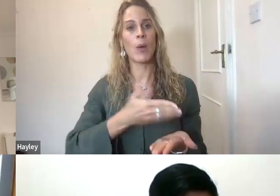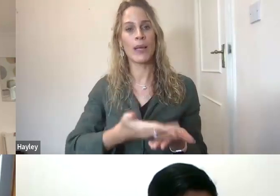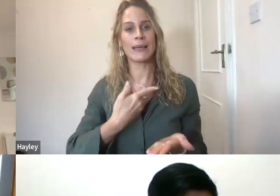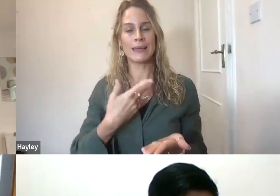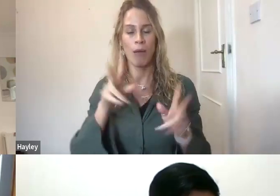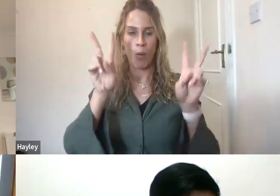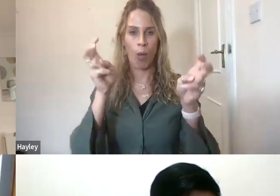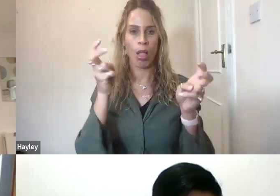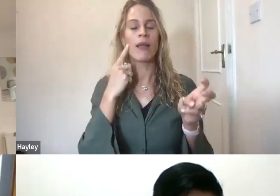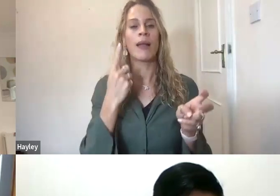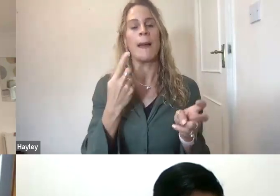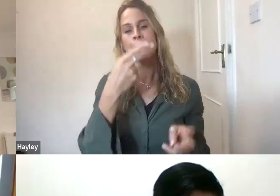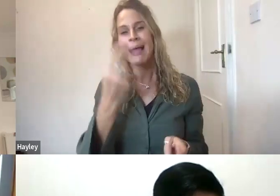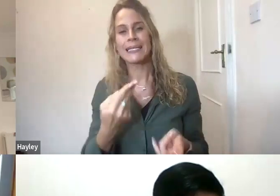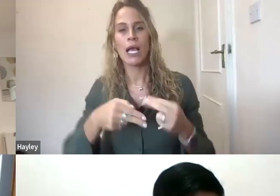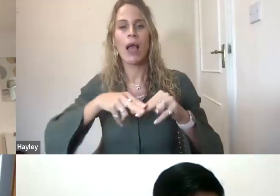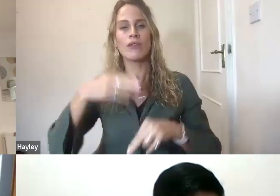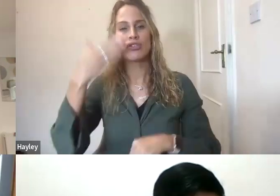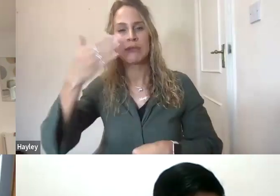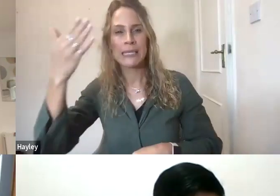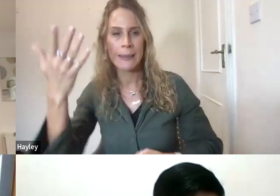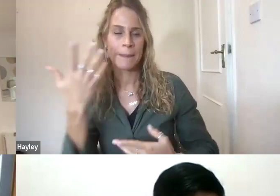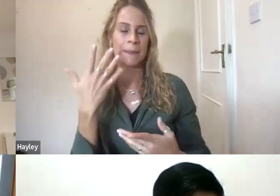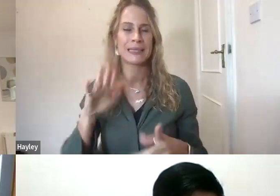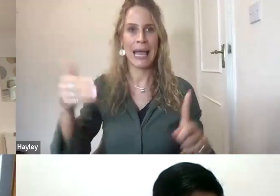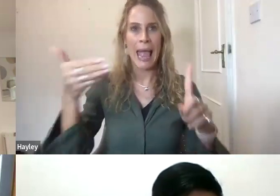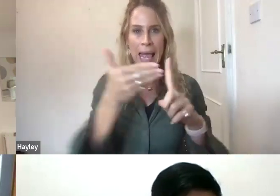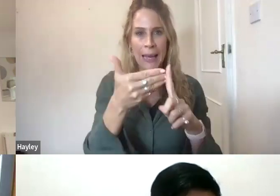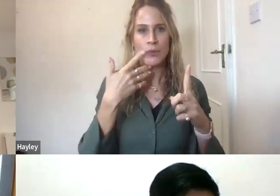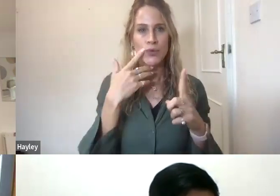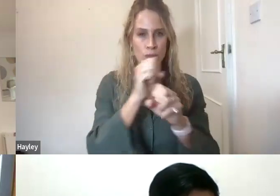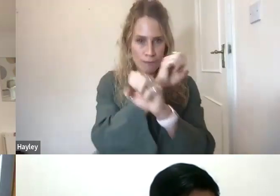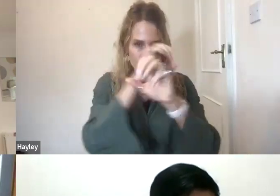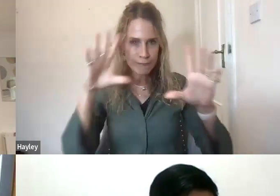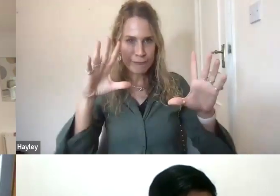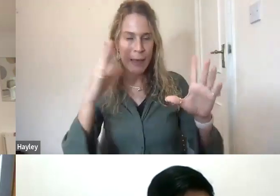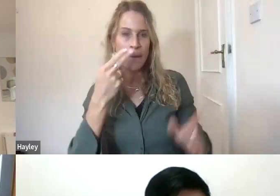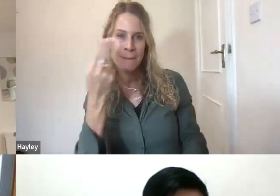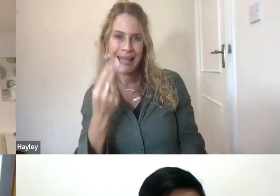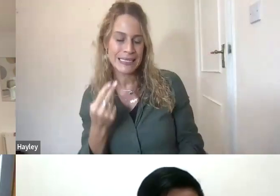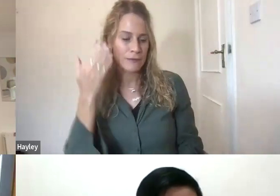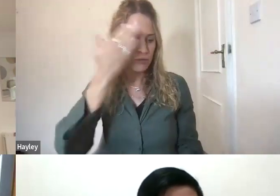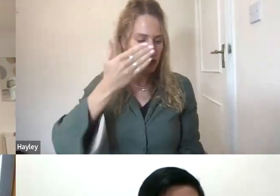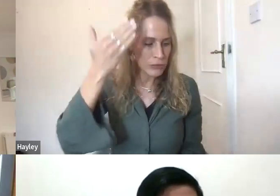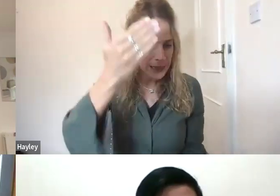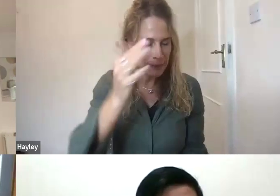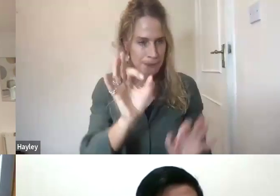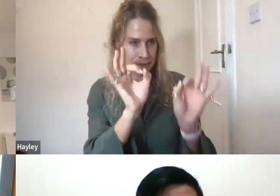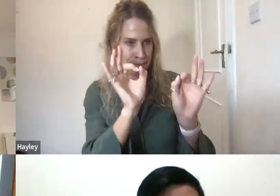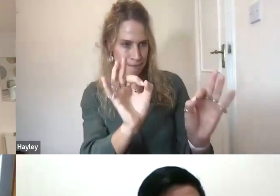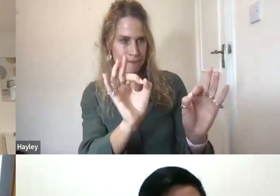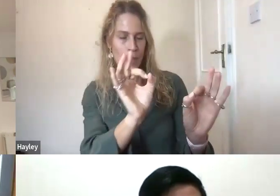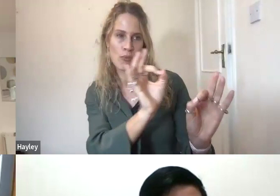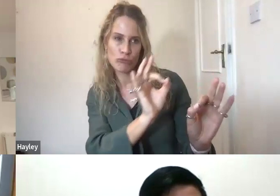Asymptote, explores the idea of painting a dream with precision. and the potential prize that could come with